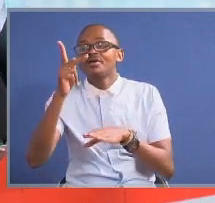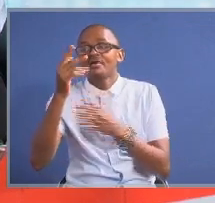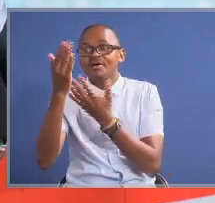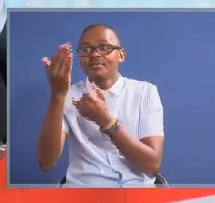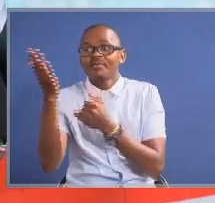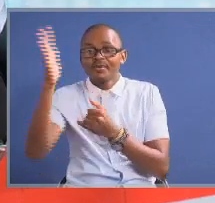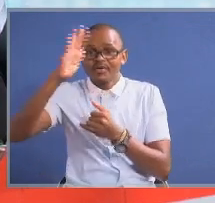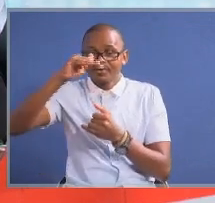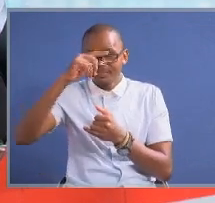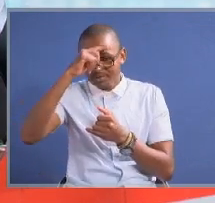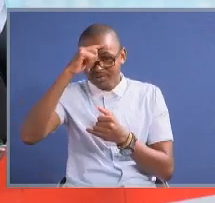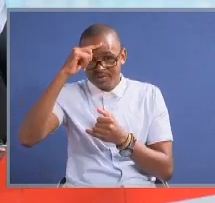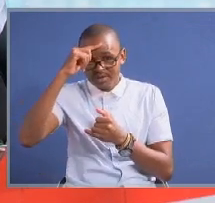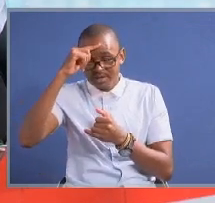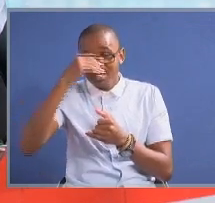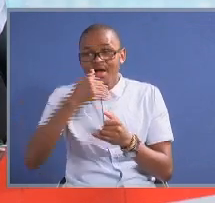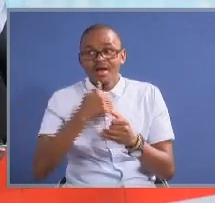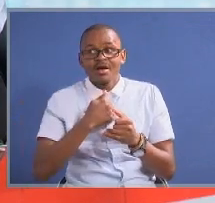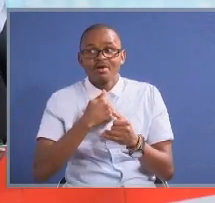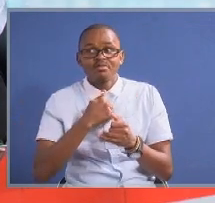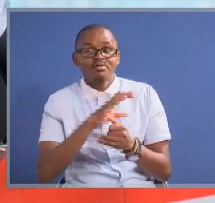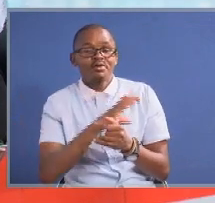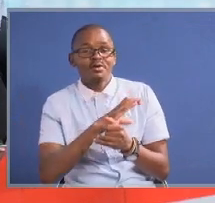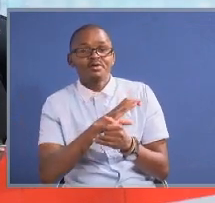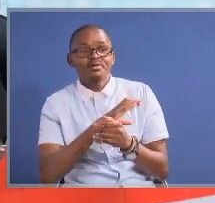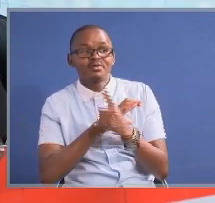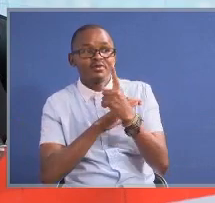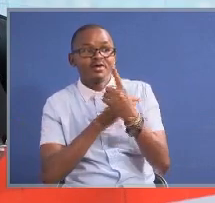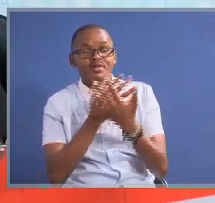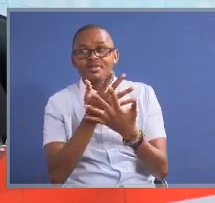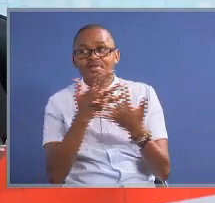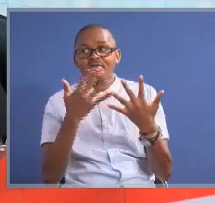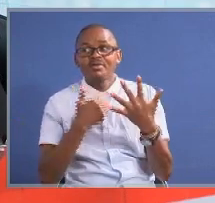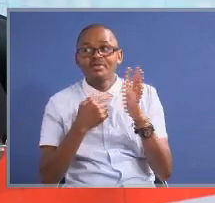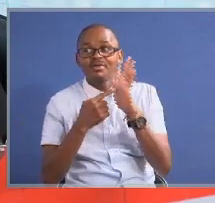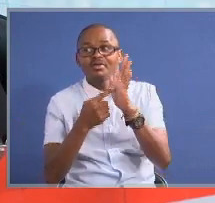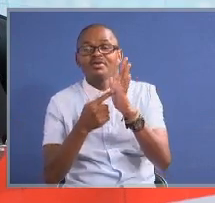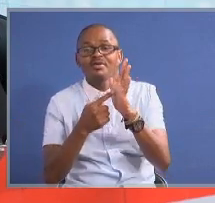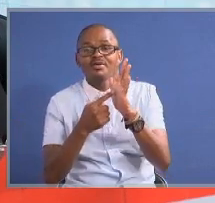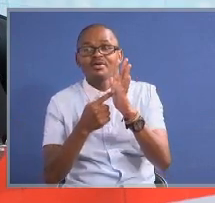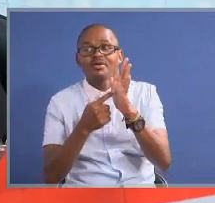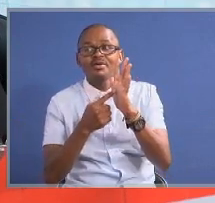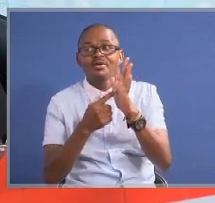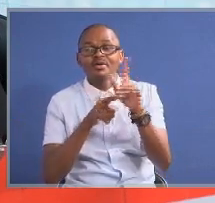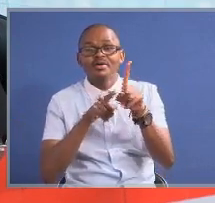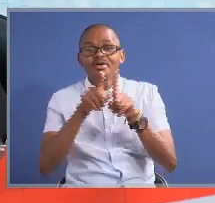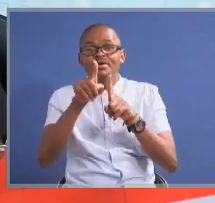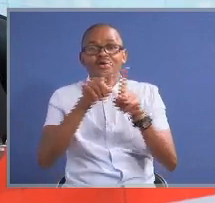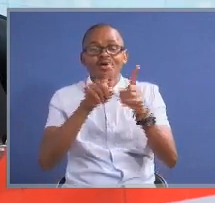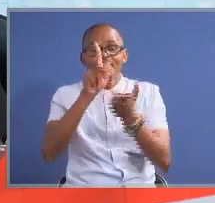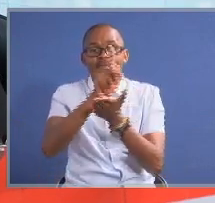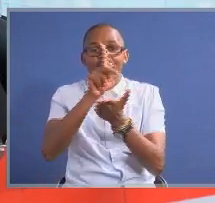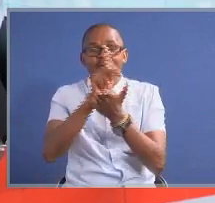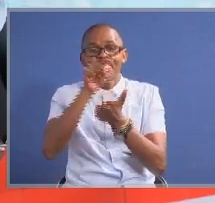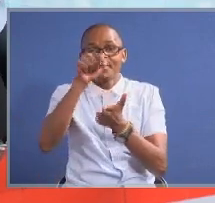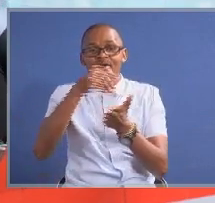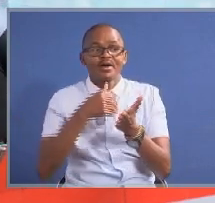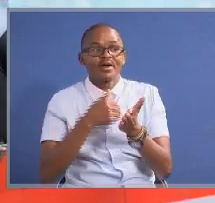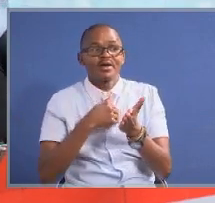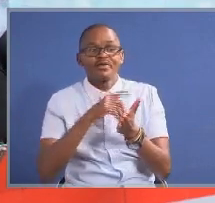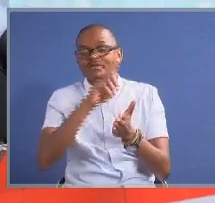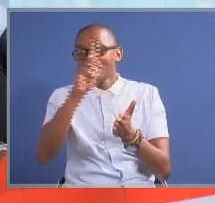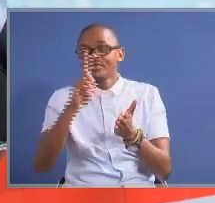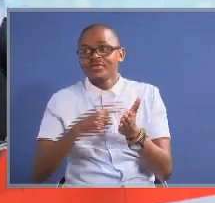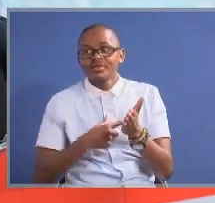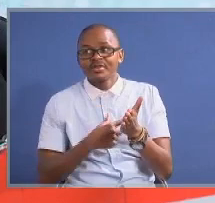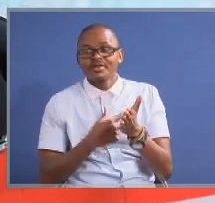hope to come back because I still you still owe me one thing. You haven't showed me the safari parks yet. You haven't